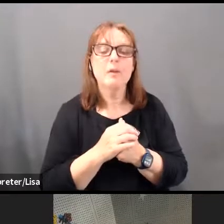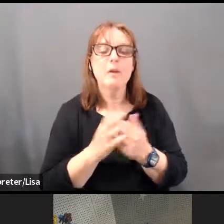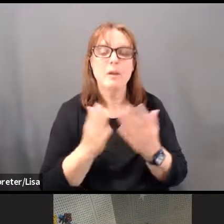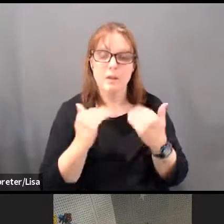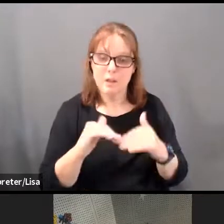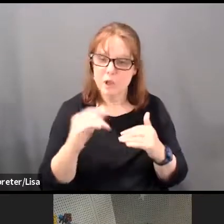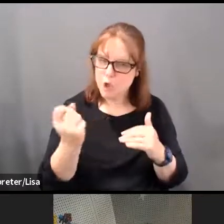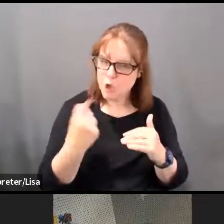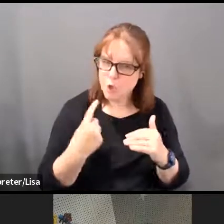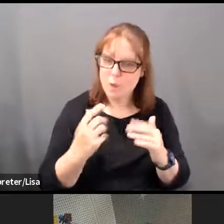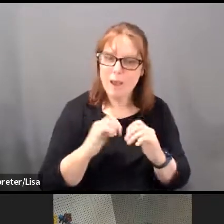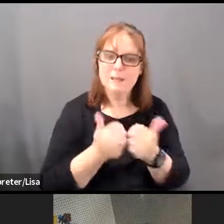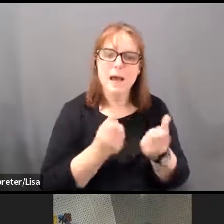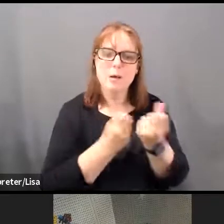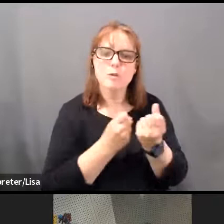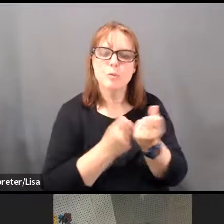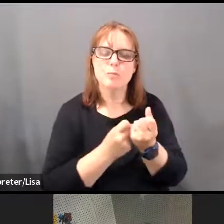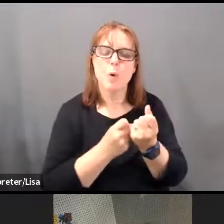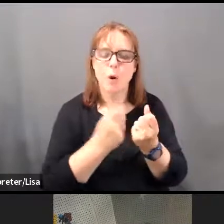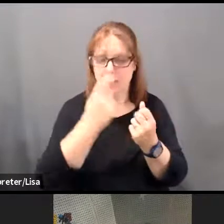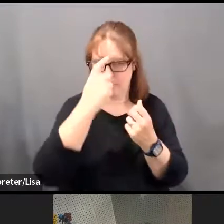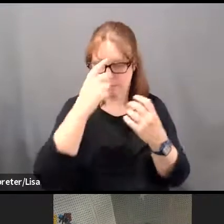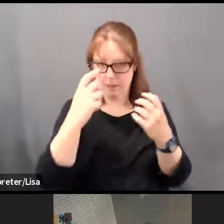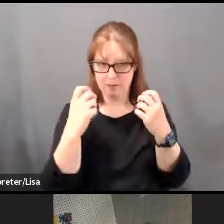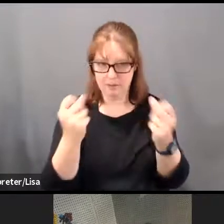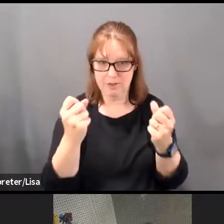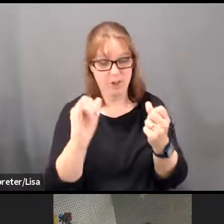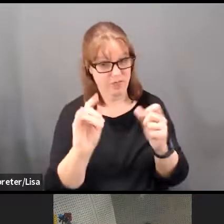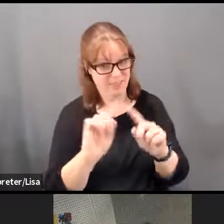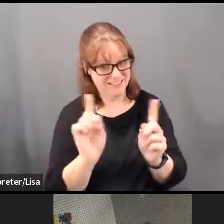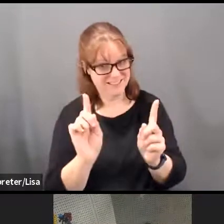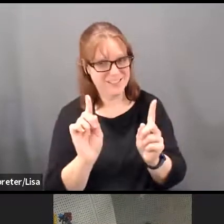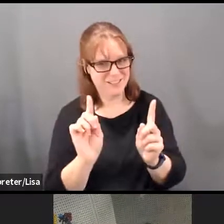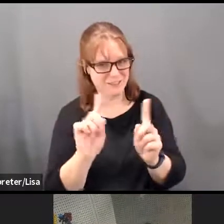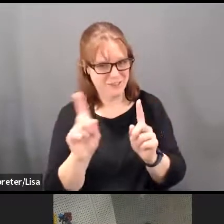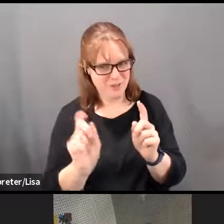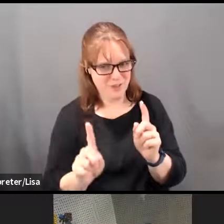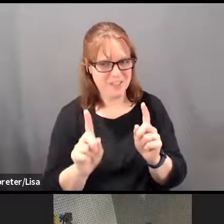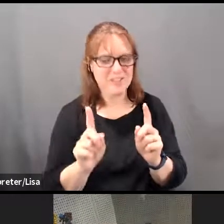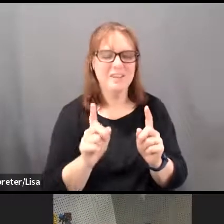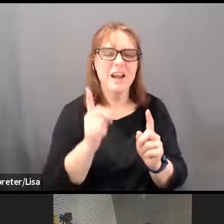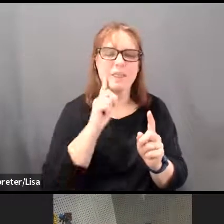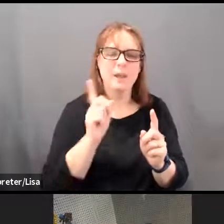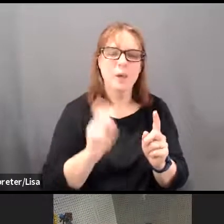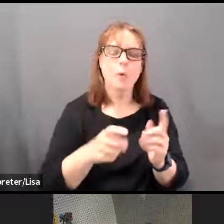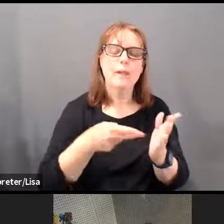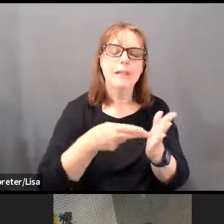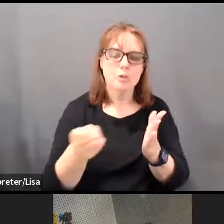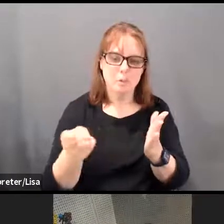that's a different question. One of the things I think we need to do is be honest with each other. We all went through